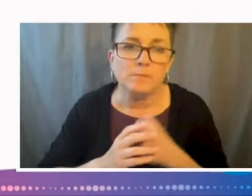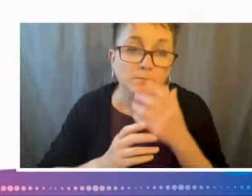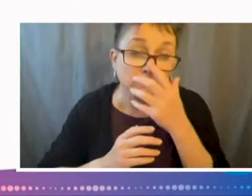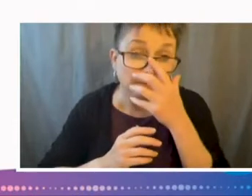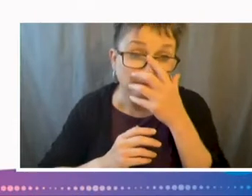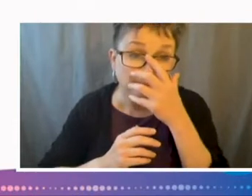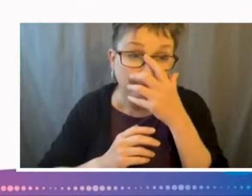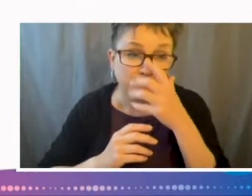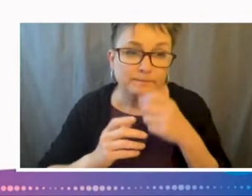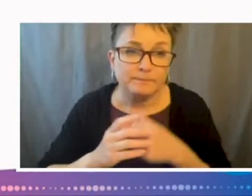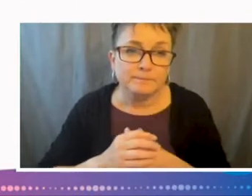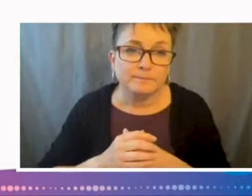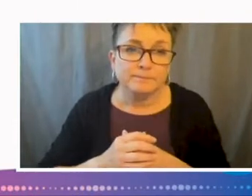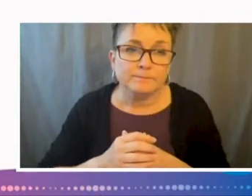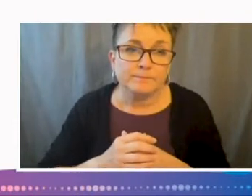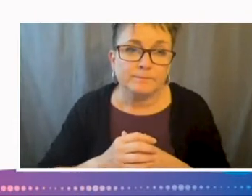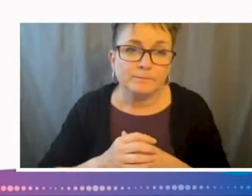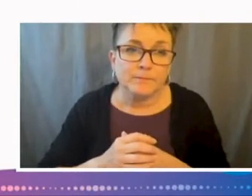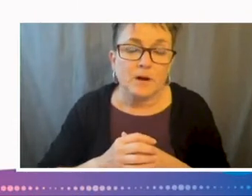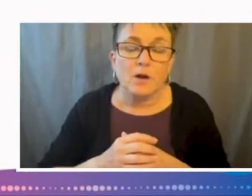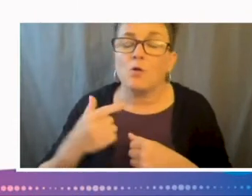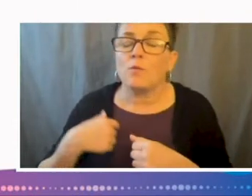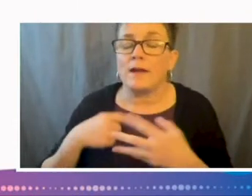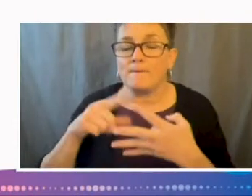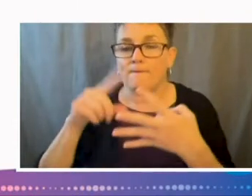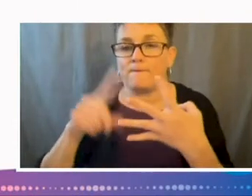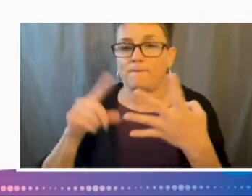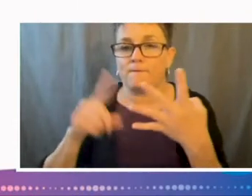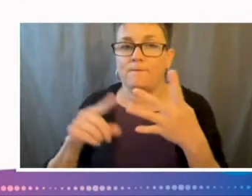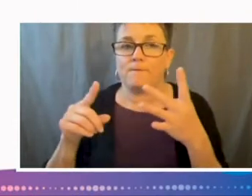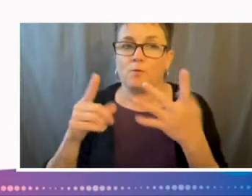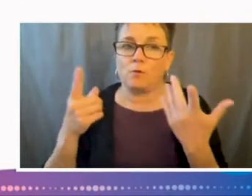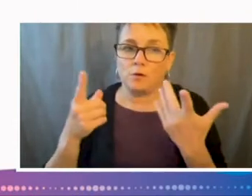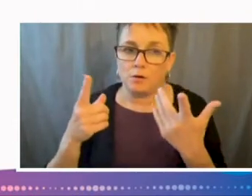Our office has 4 main accountabilities. 3 of the 4